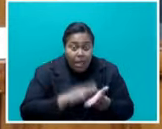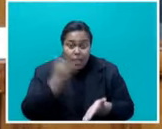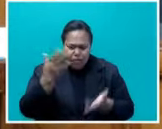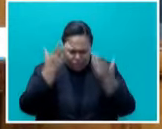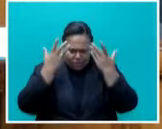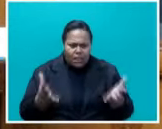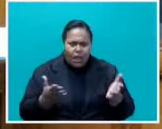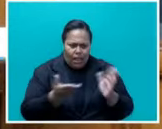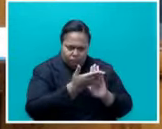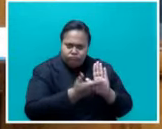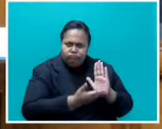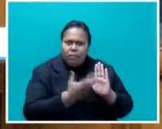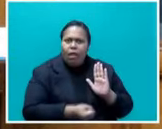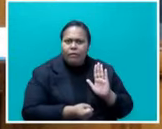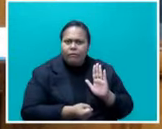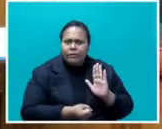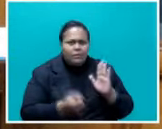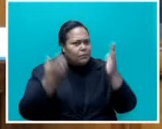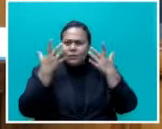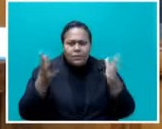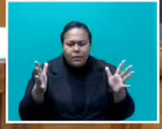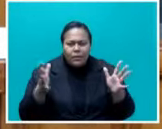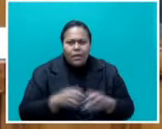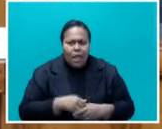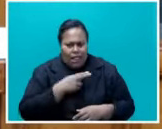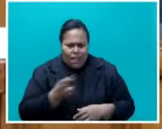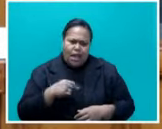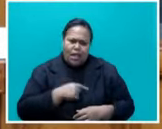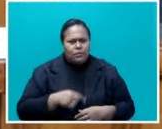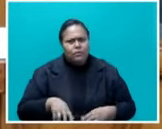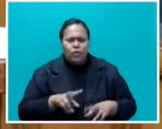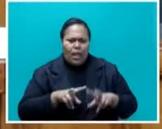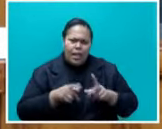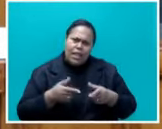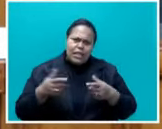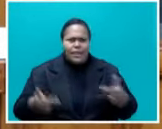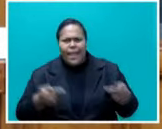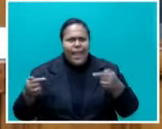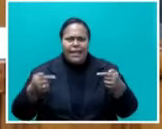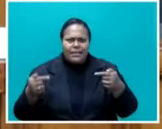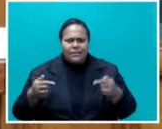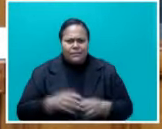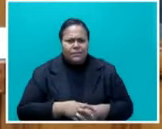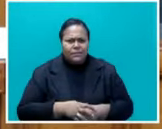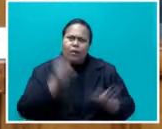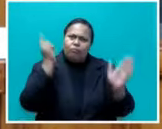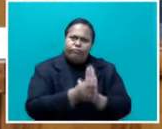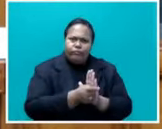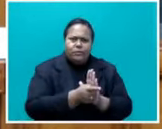into the House, and we debate the pathway now, and it becomes law on